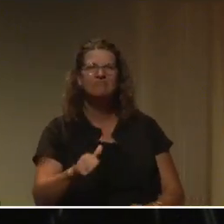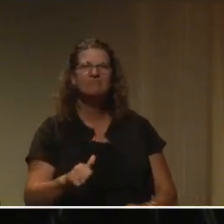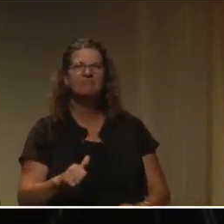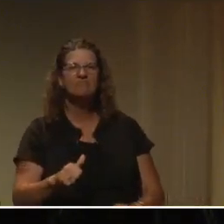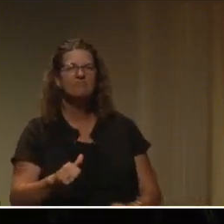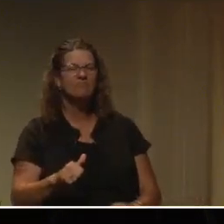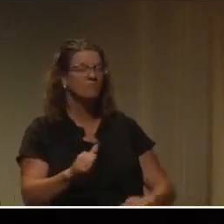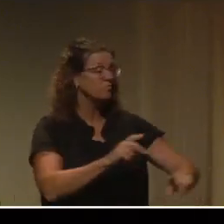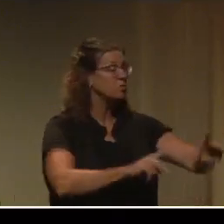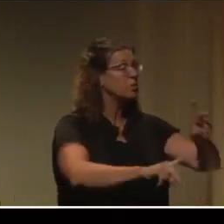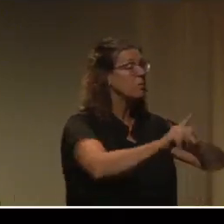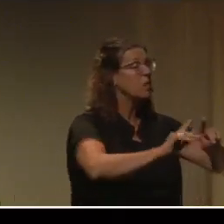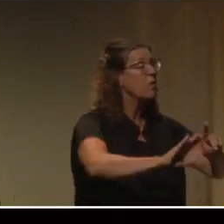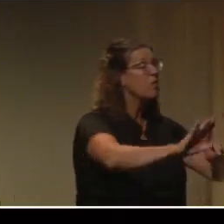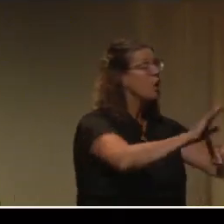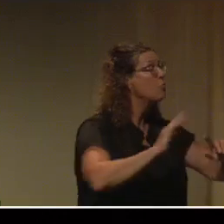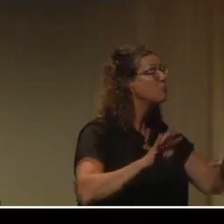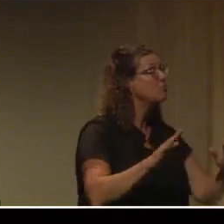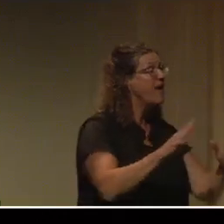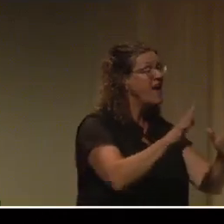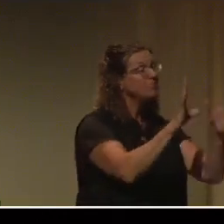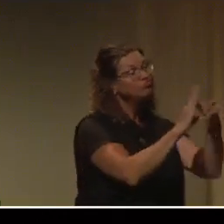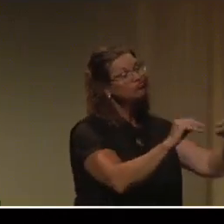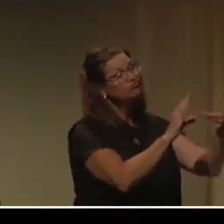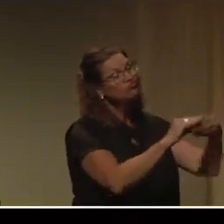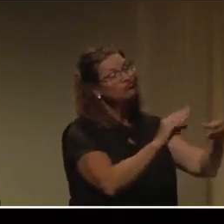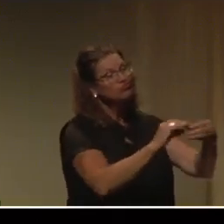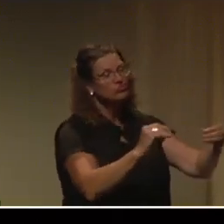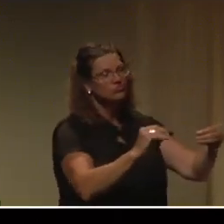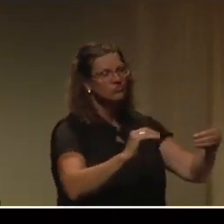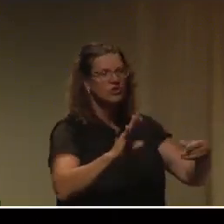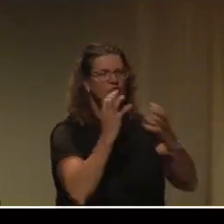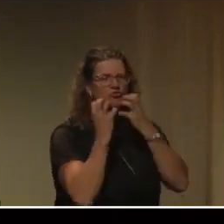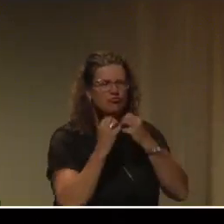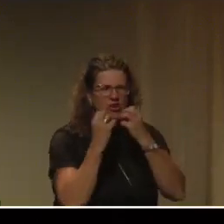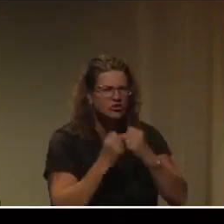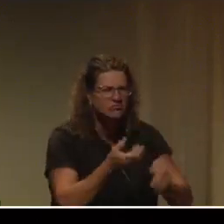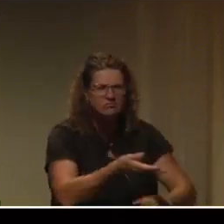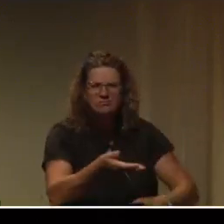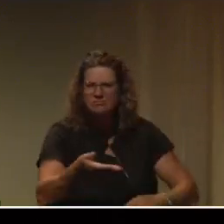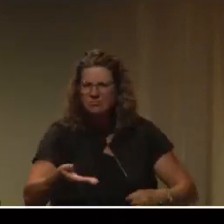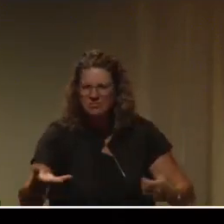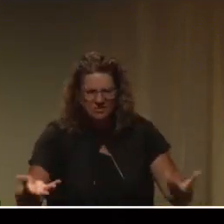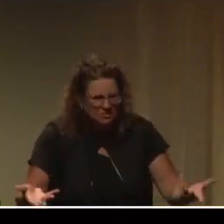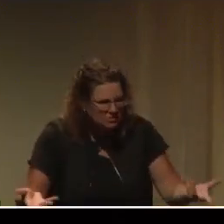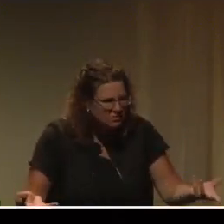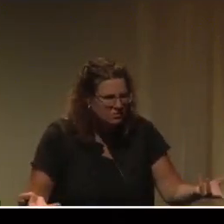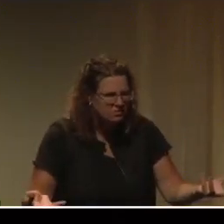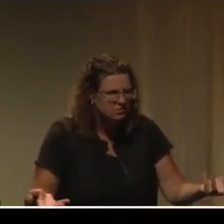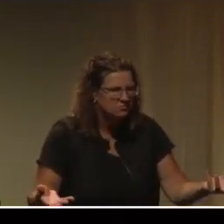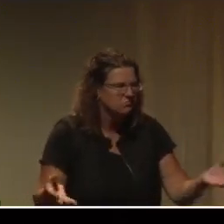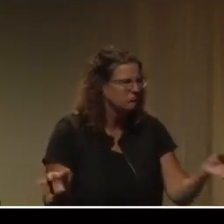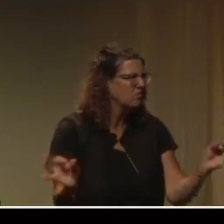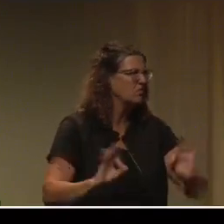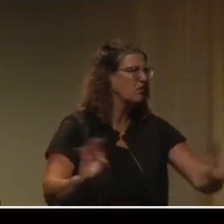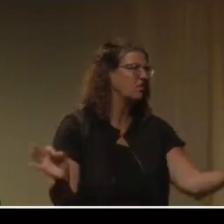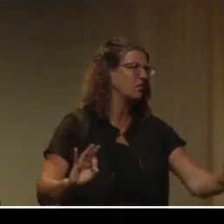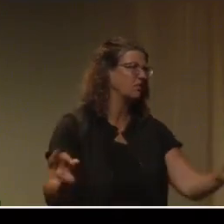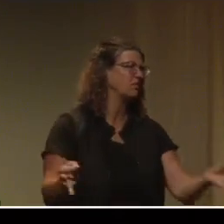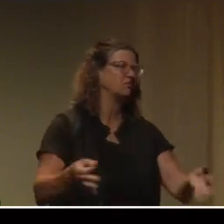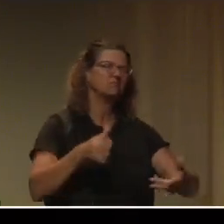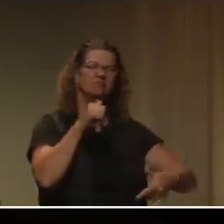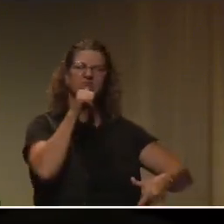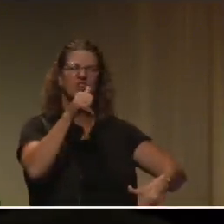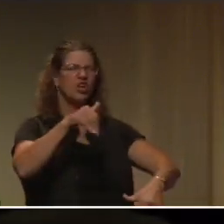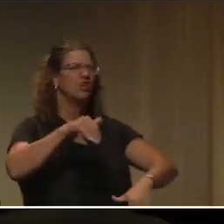Man's empty praise and treasures that fade, I'll never know.